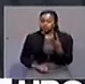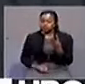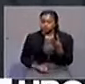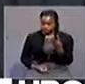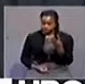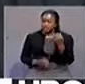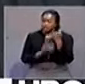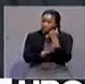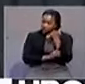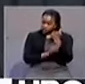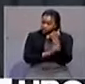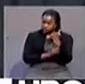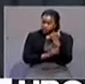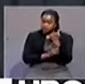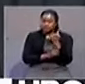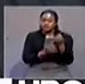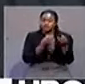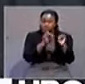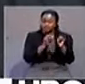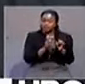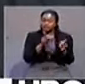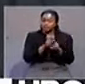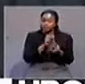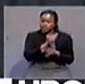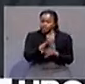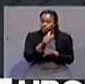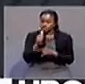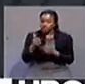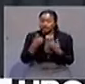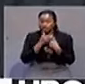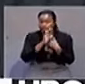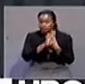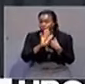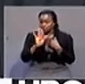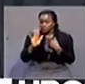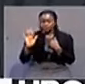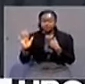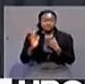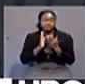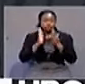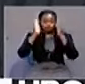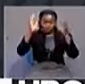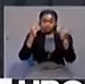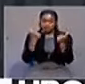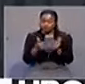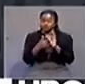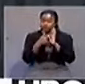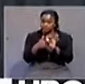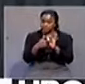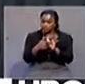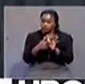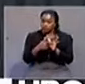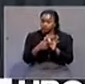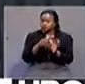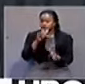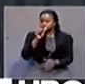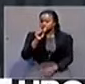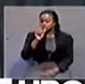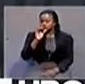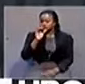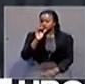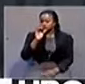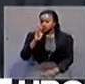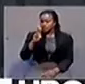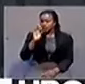dioceses in their independence with their own bishops. So, the late Archbishop, Dr. Chizito Lwanga, belonged to the